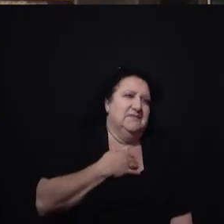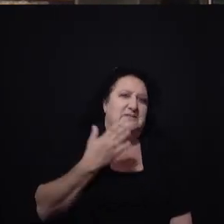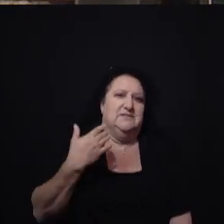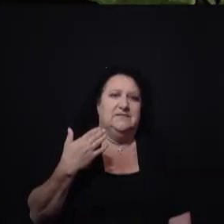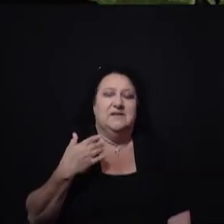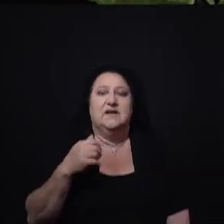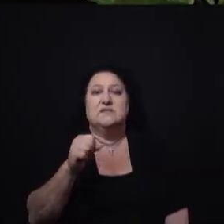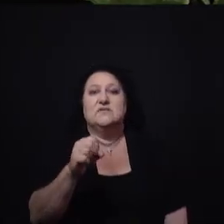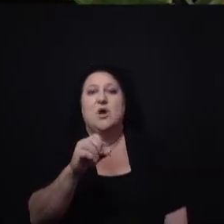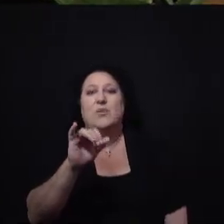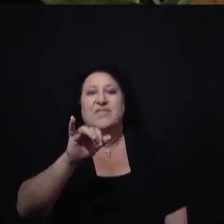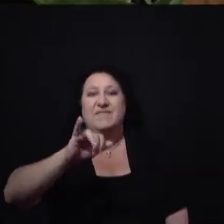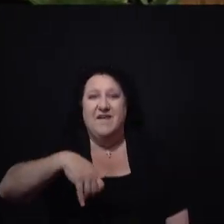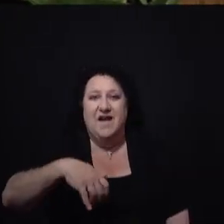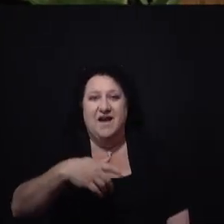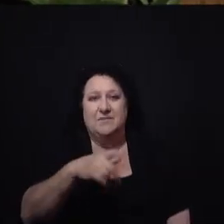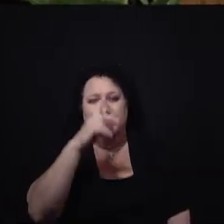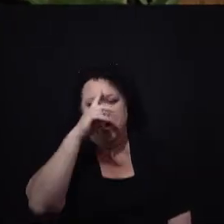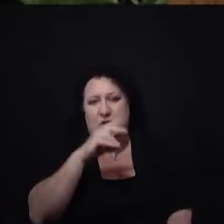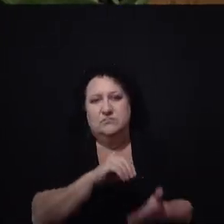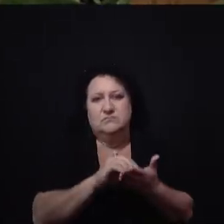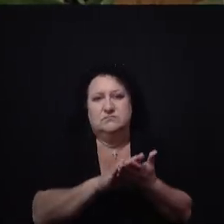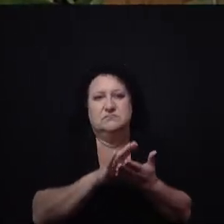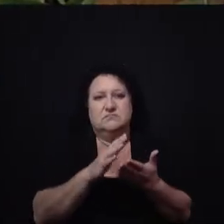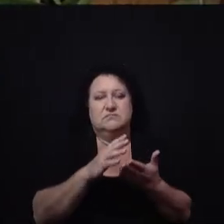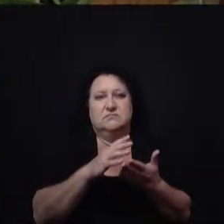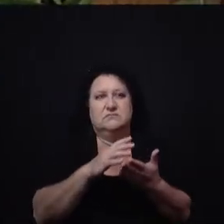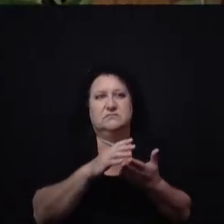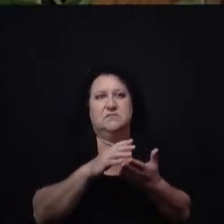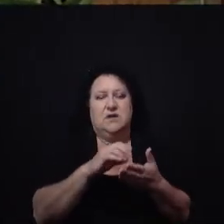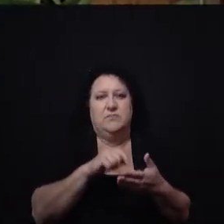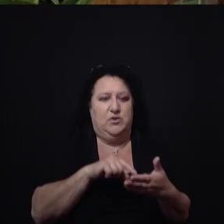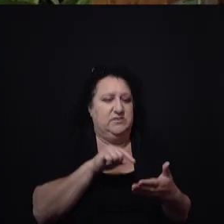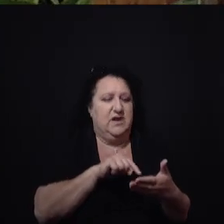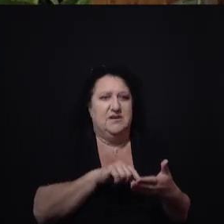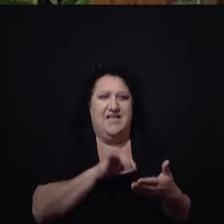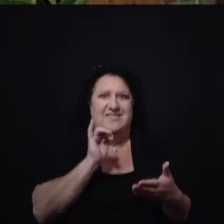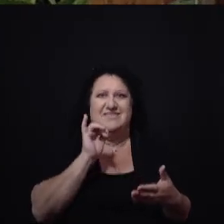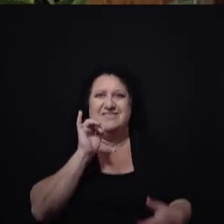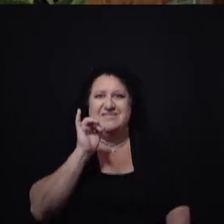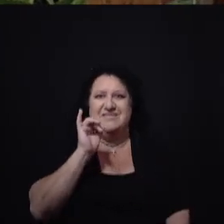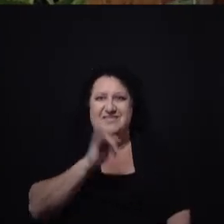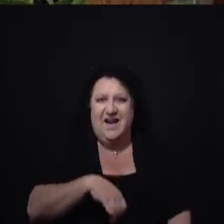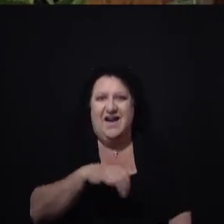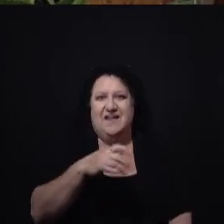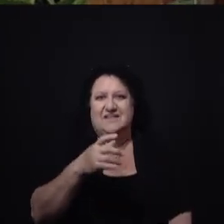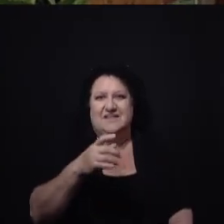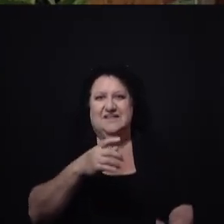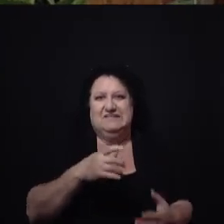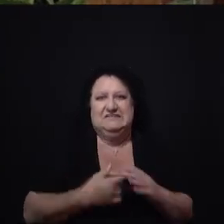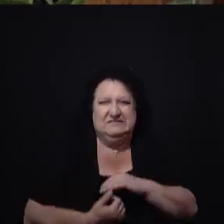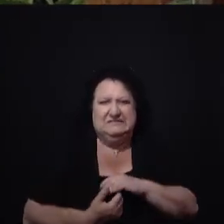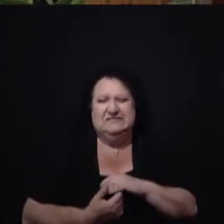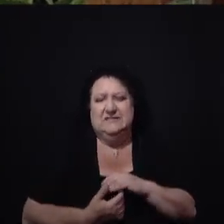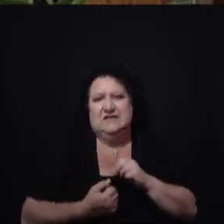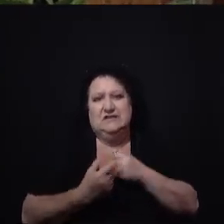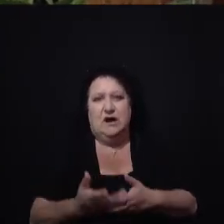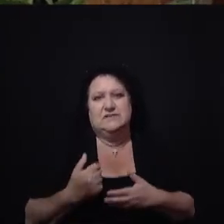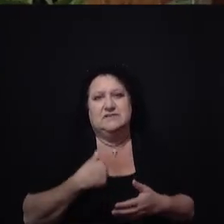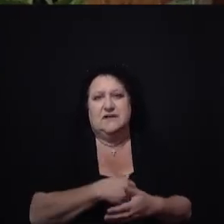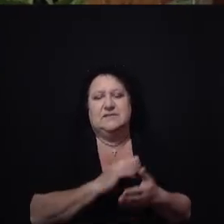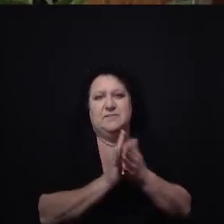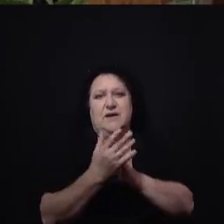Paul says, that which endured between Jew and Gentile, that kind of hostility that makes us enemies, that